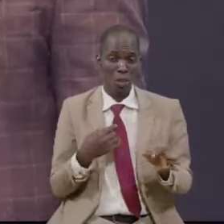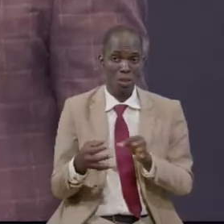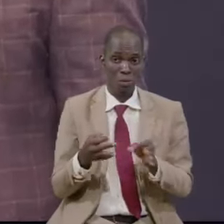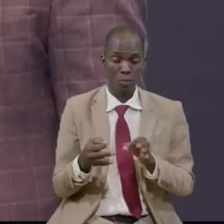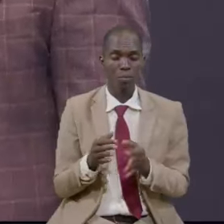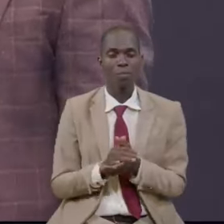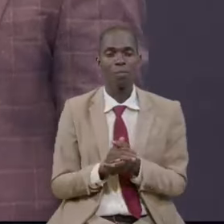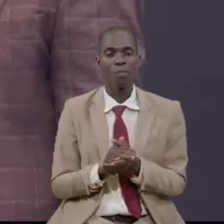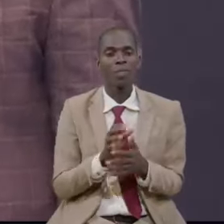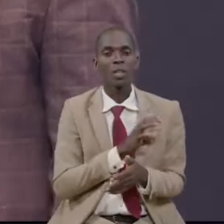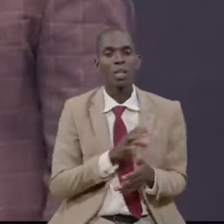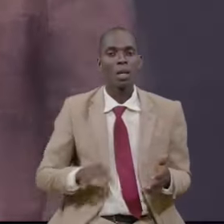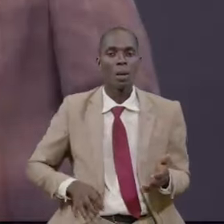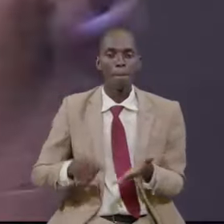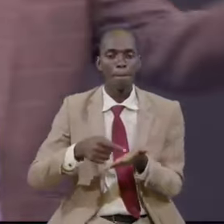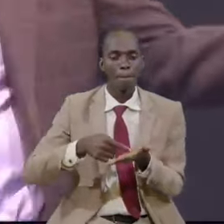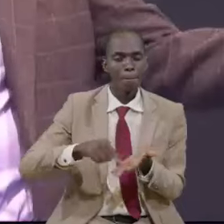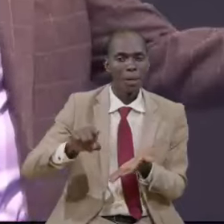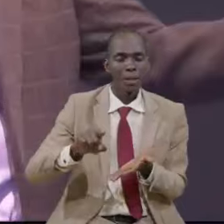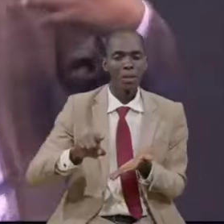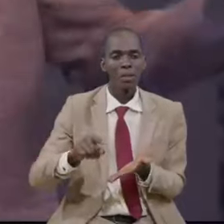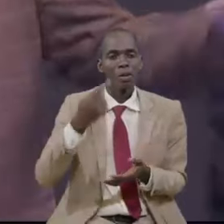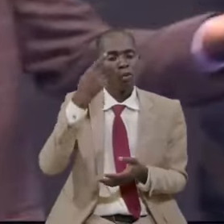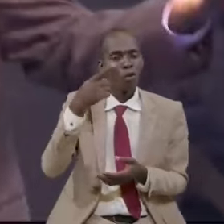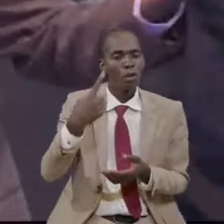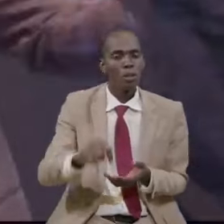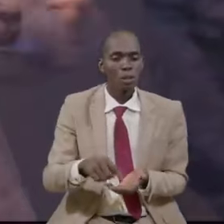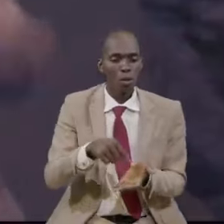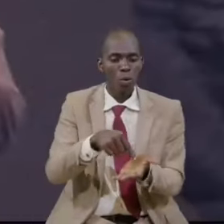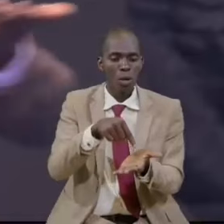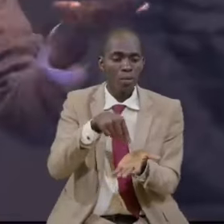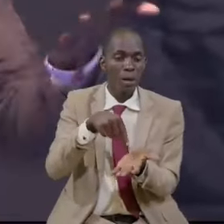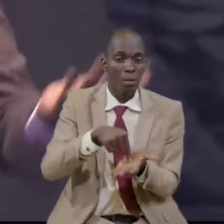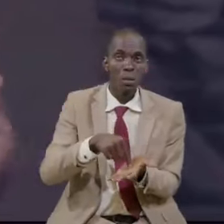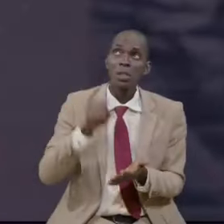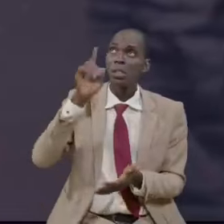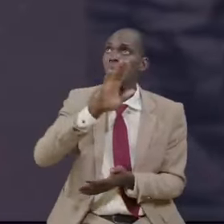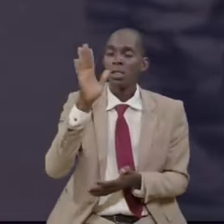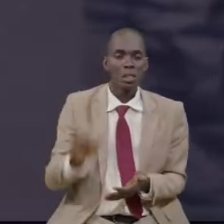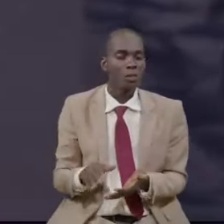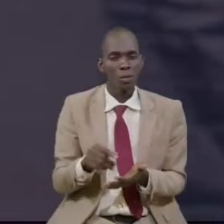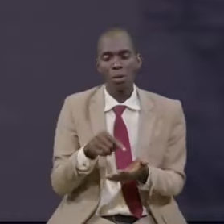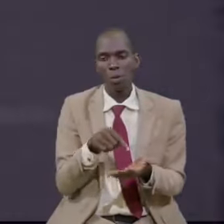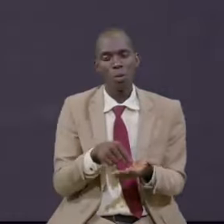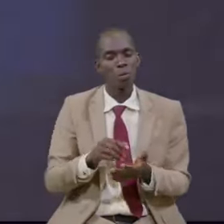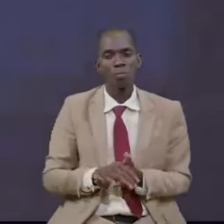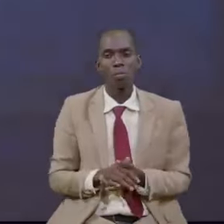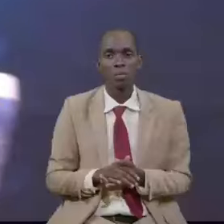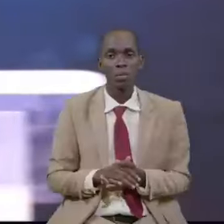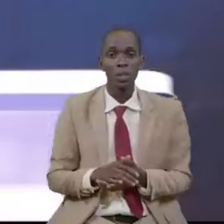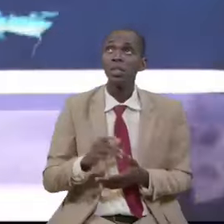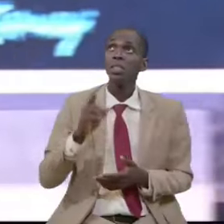debt he did not owe. I owed the debt I could not pay. And then